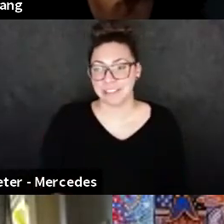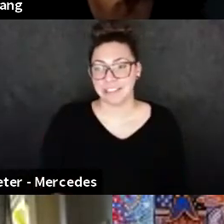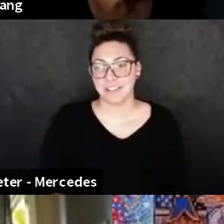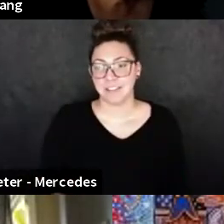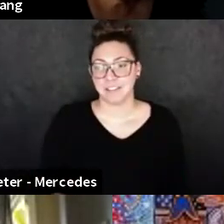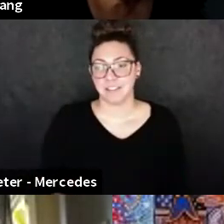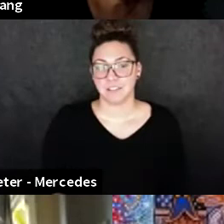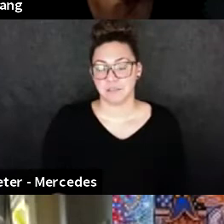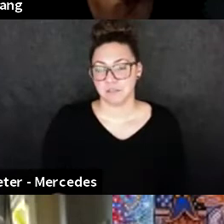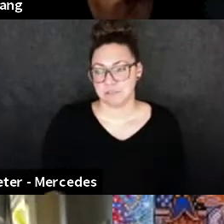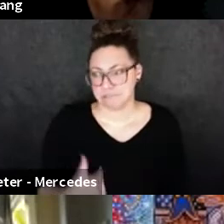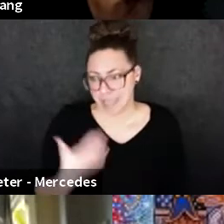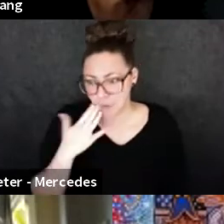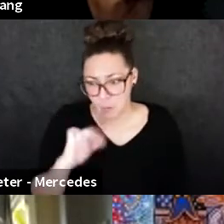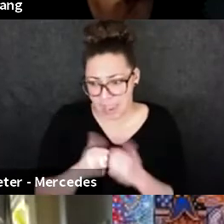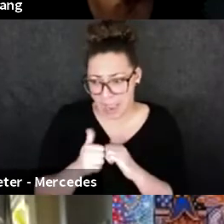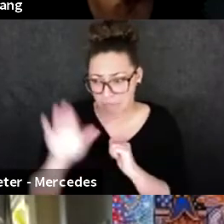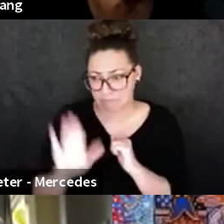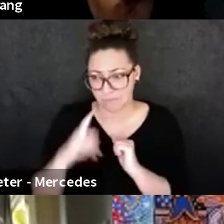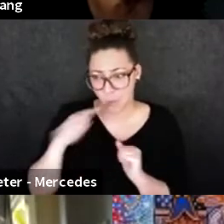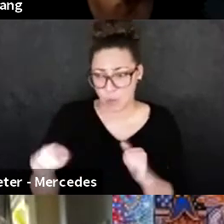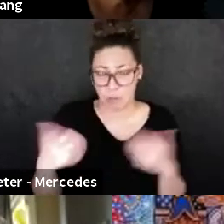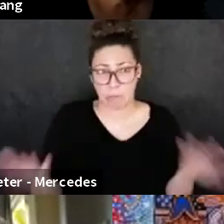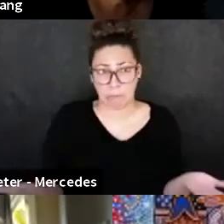Yeah, I don't know how that works.